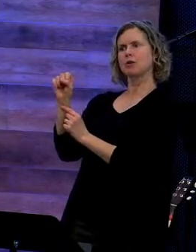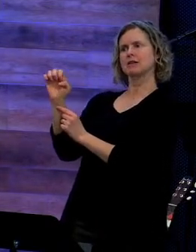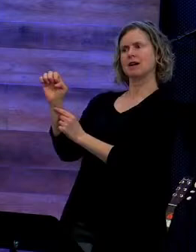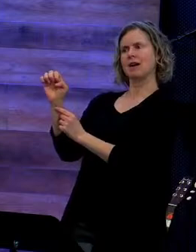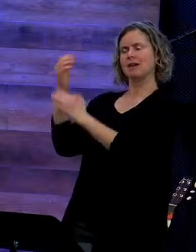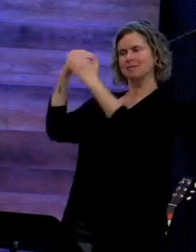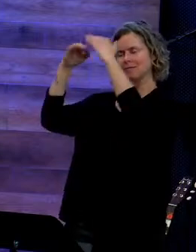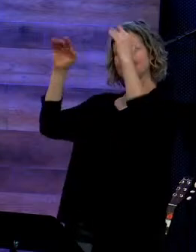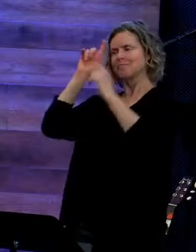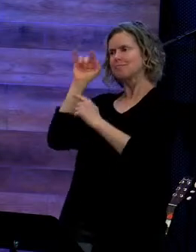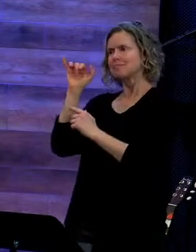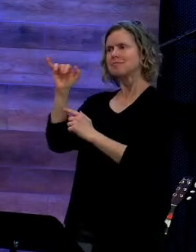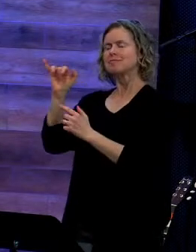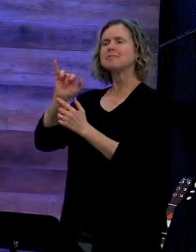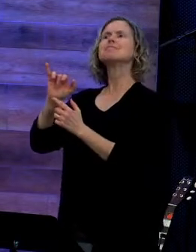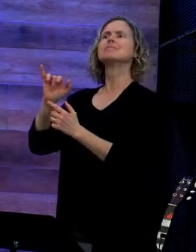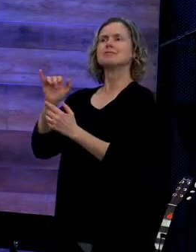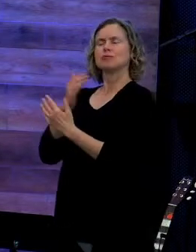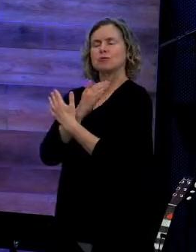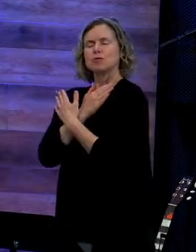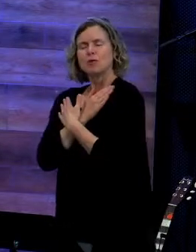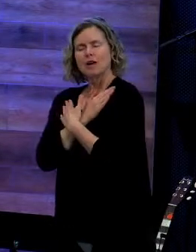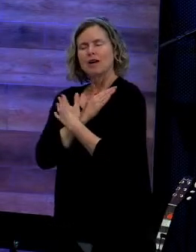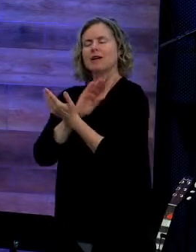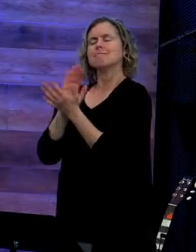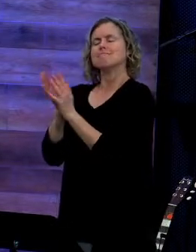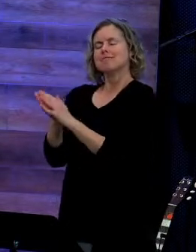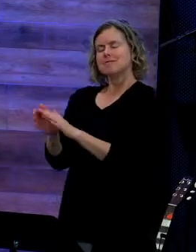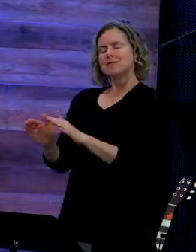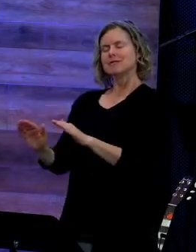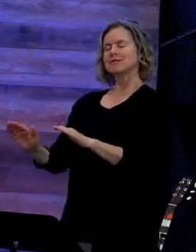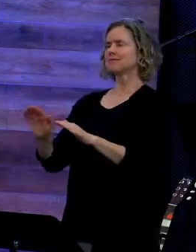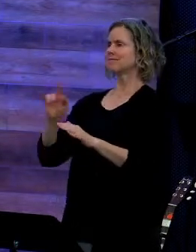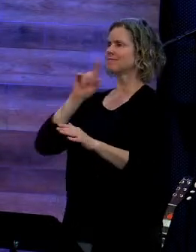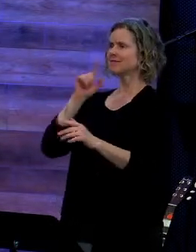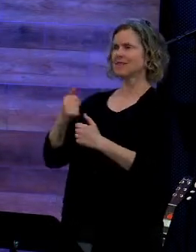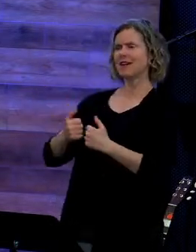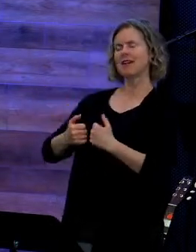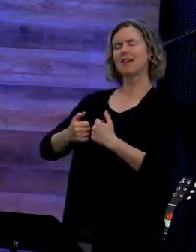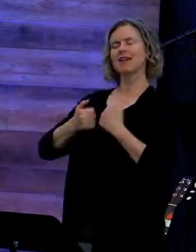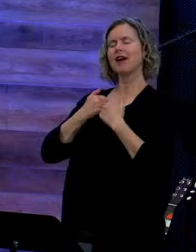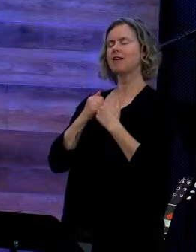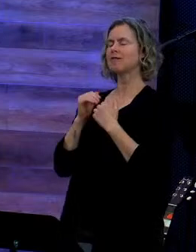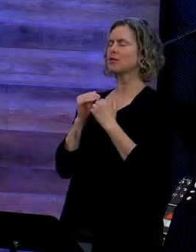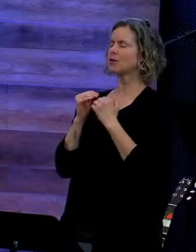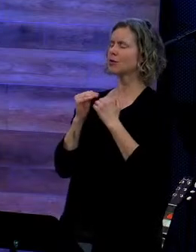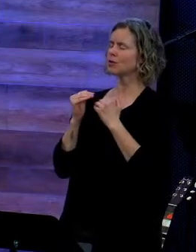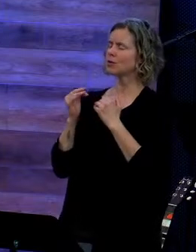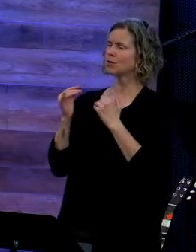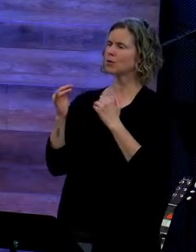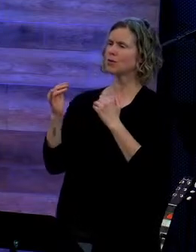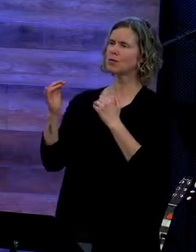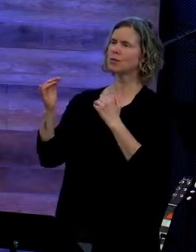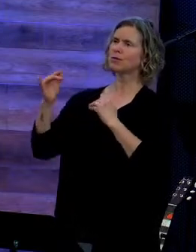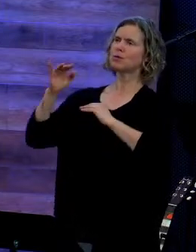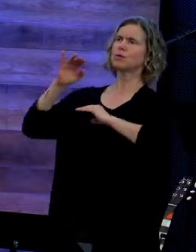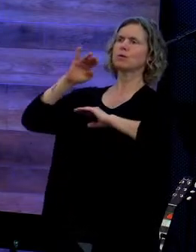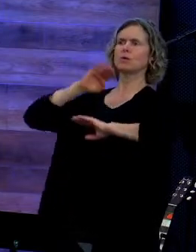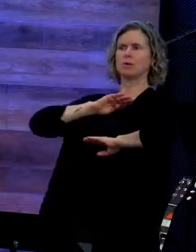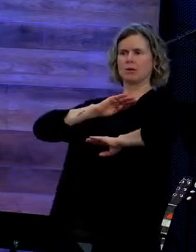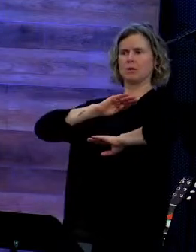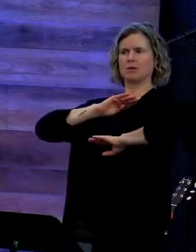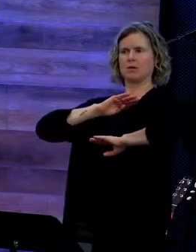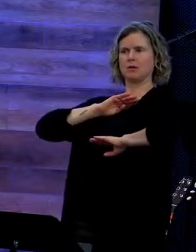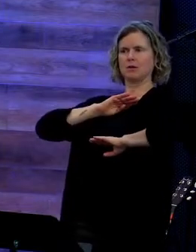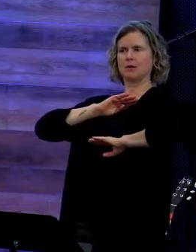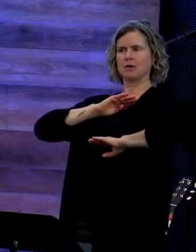peace, a time of harmony, a time of life to the fullest. God created this world, he